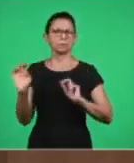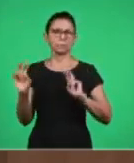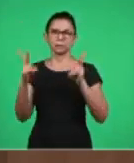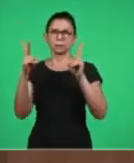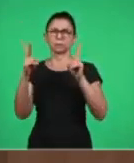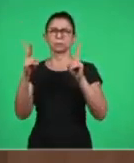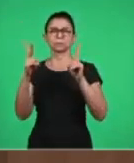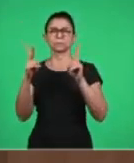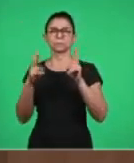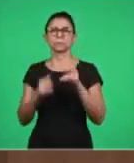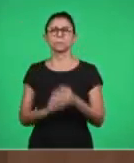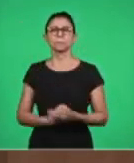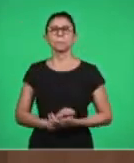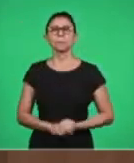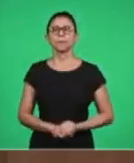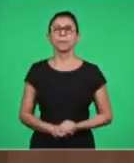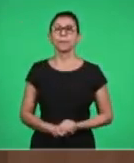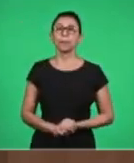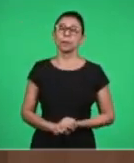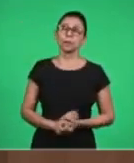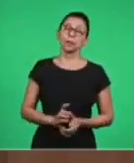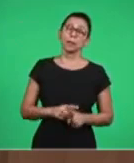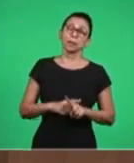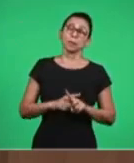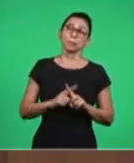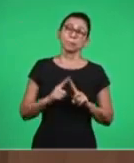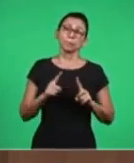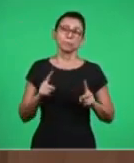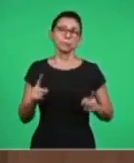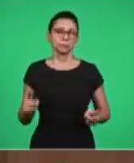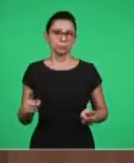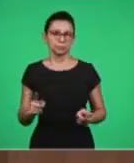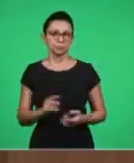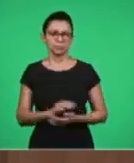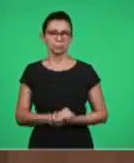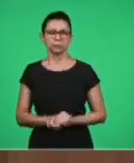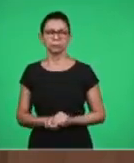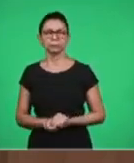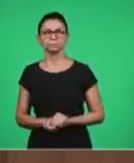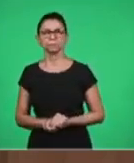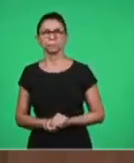victories. But for many,